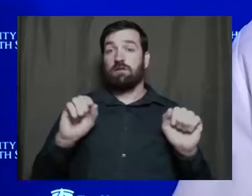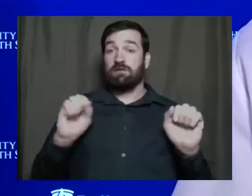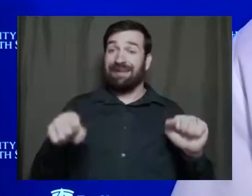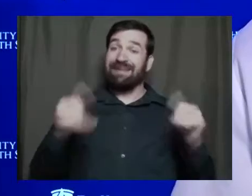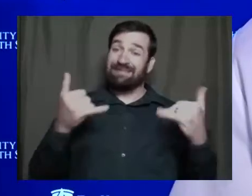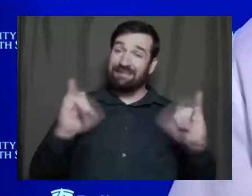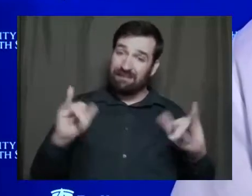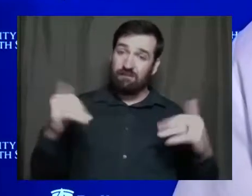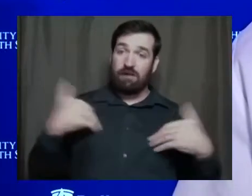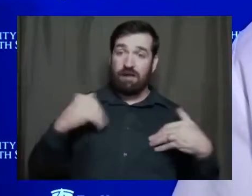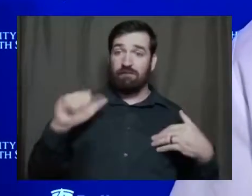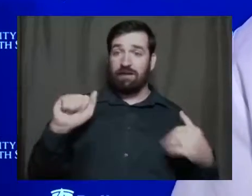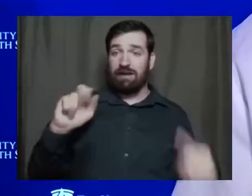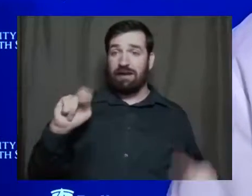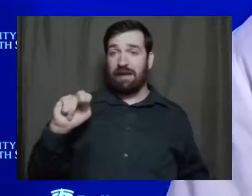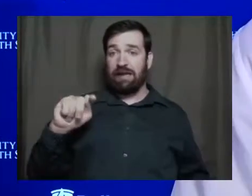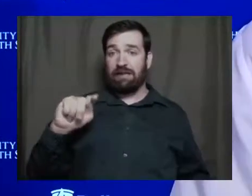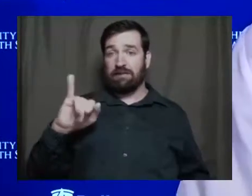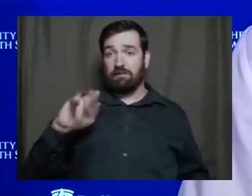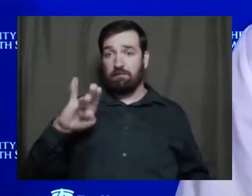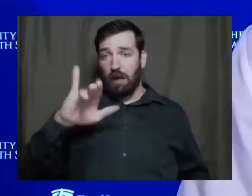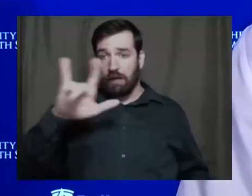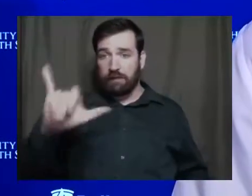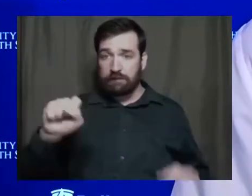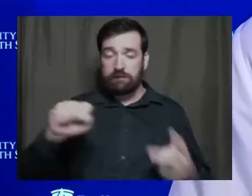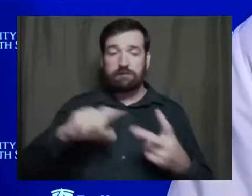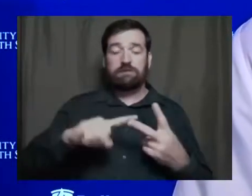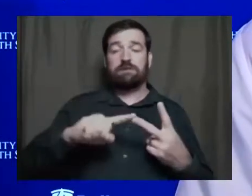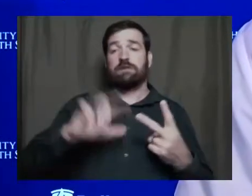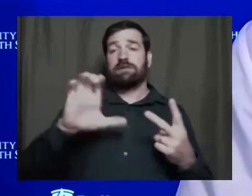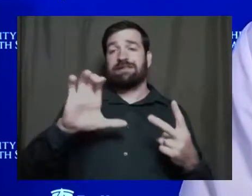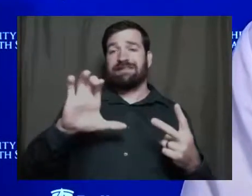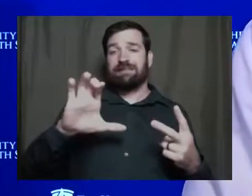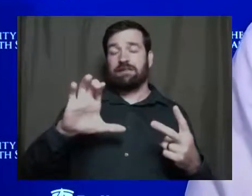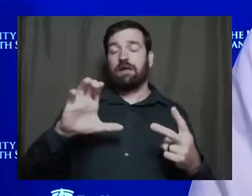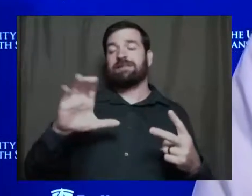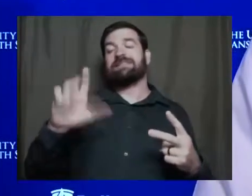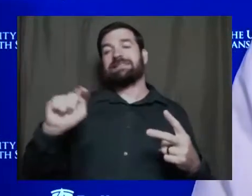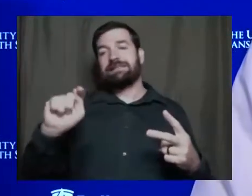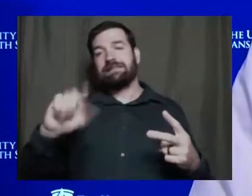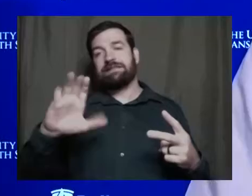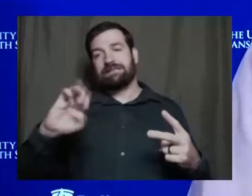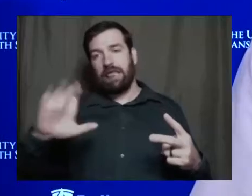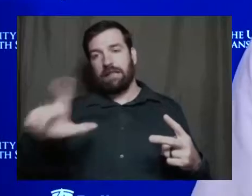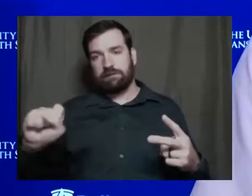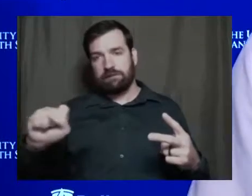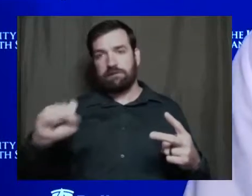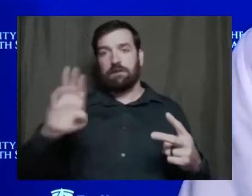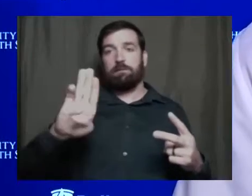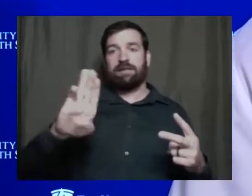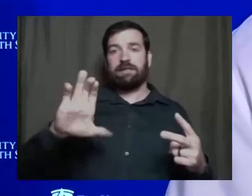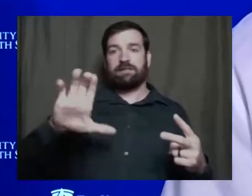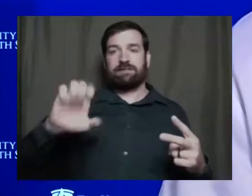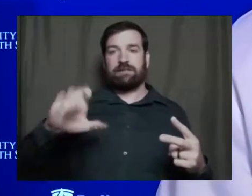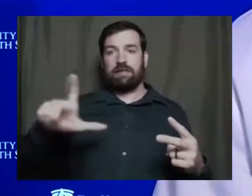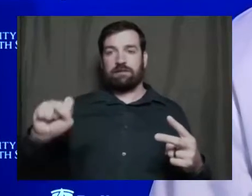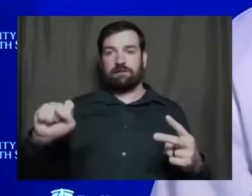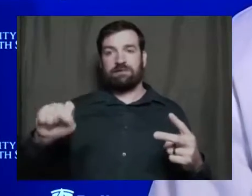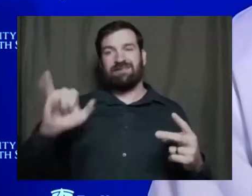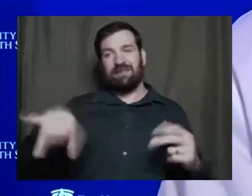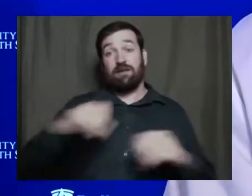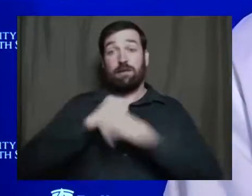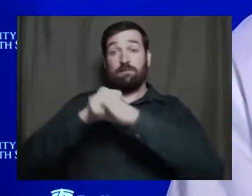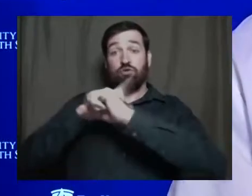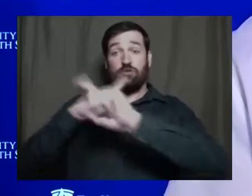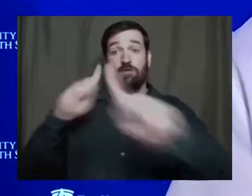antibodies, B cells, T cells, get that specific immune response. But certainly that the